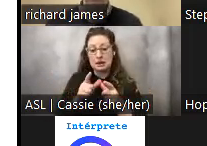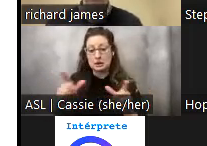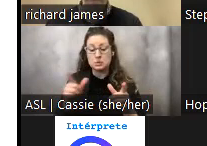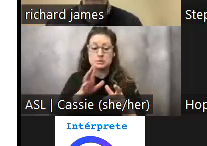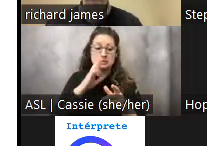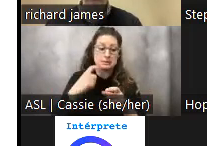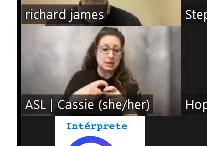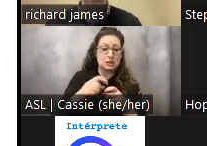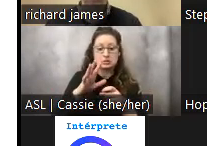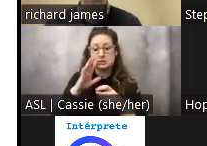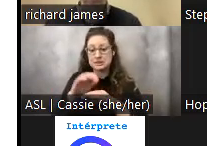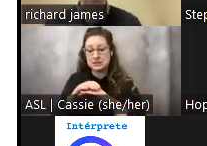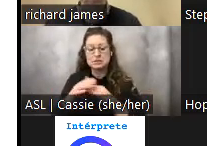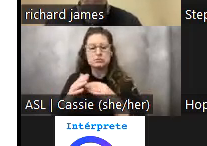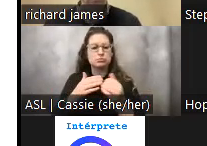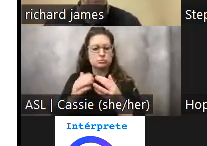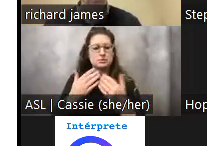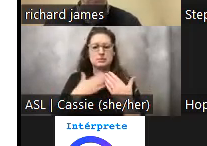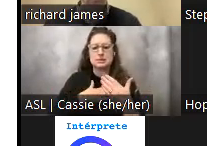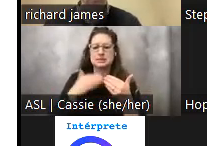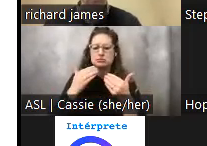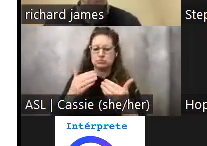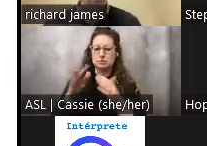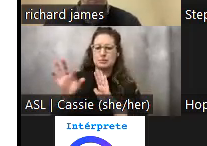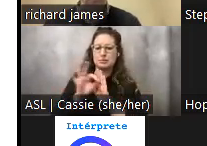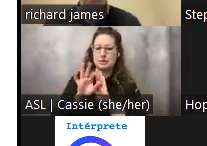that you select the language that that pairs with